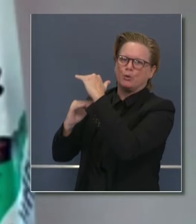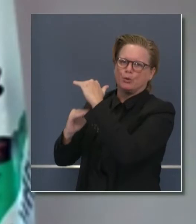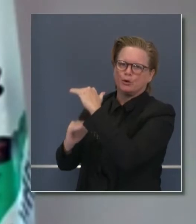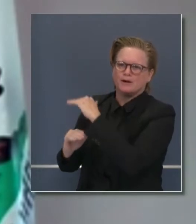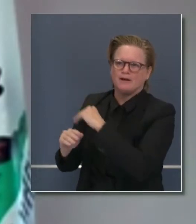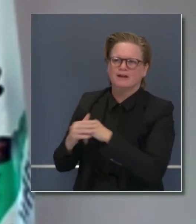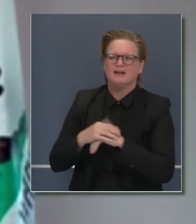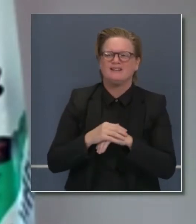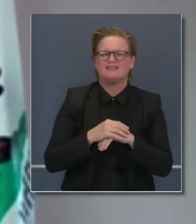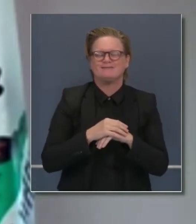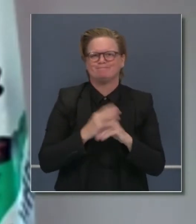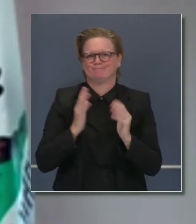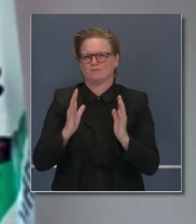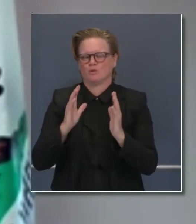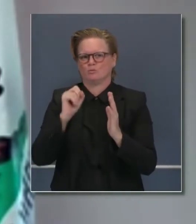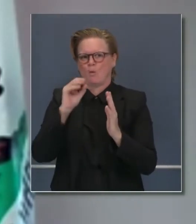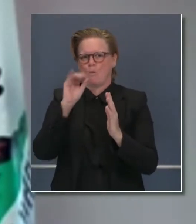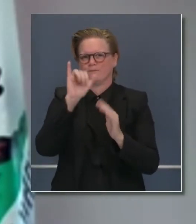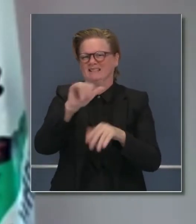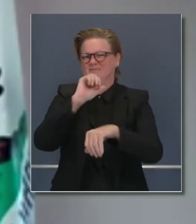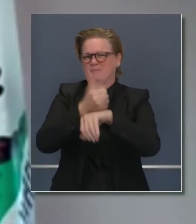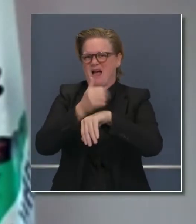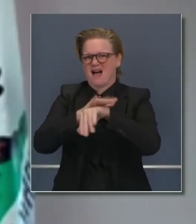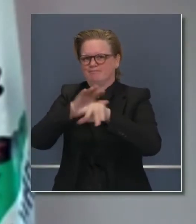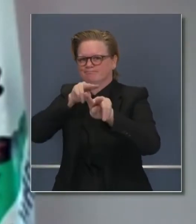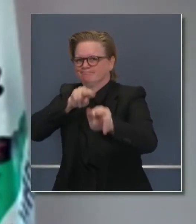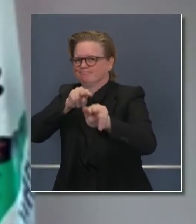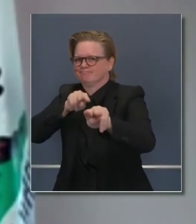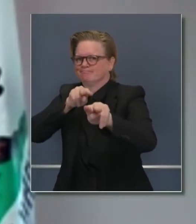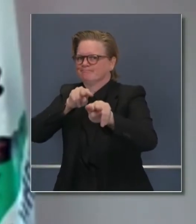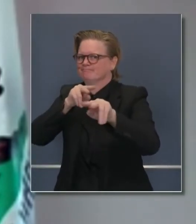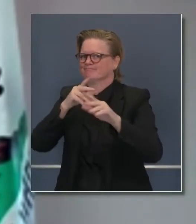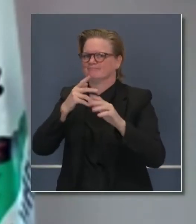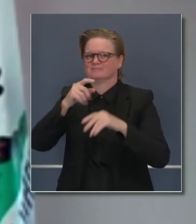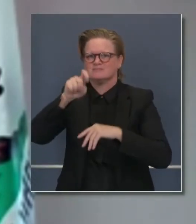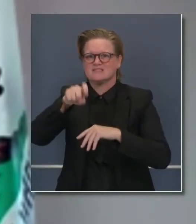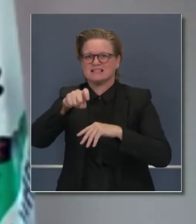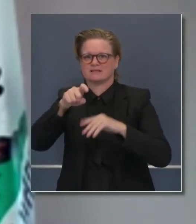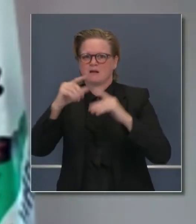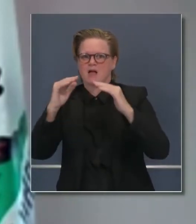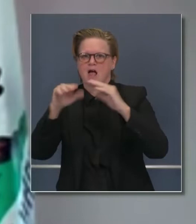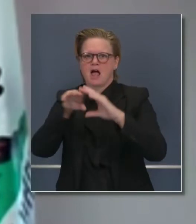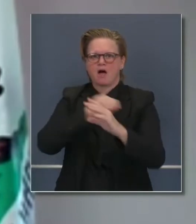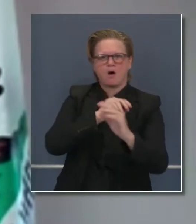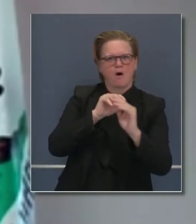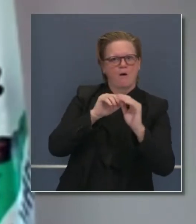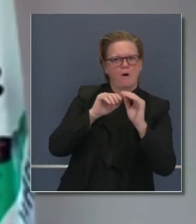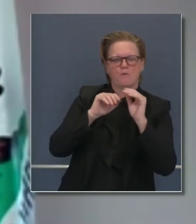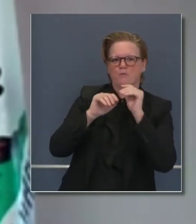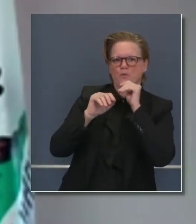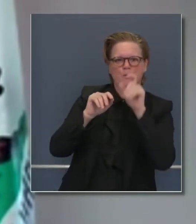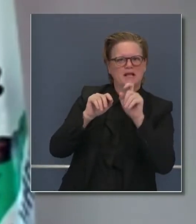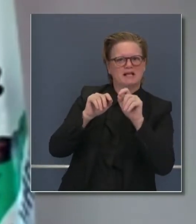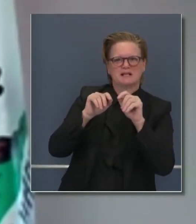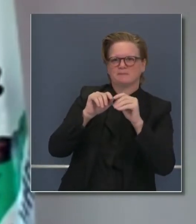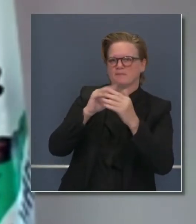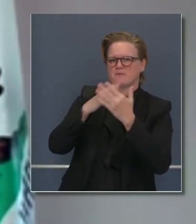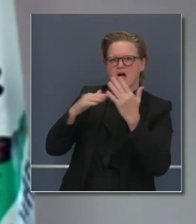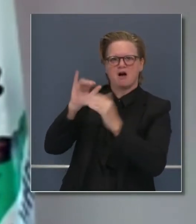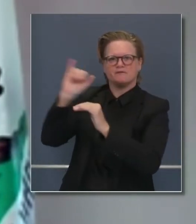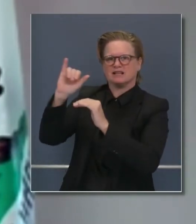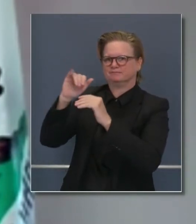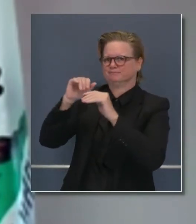rate come down three weeks after putting the order in place that we should see projections of our ICU capacity improve,